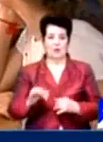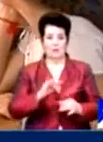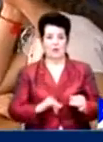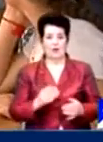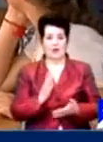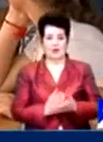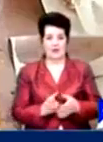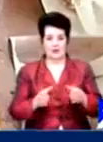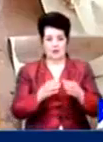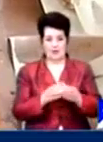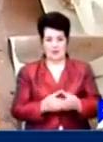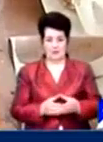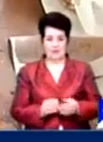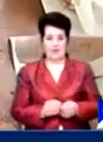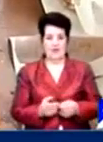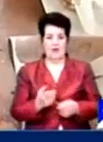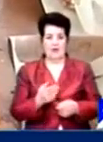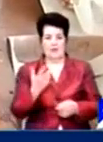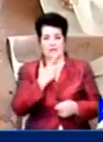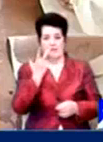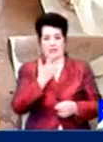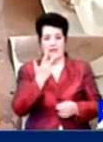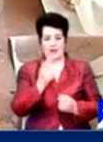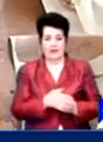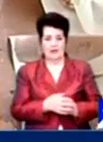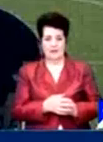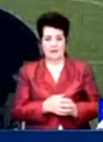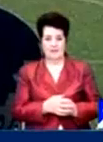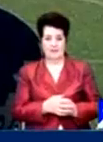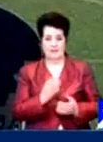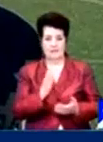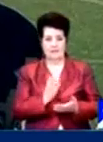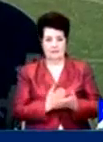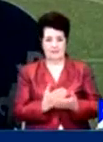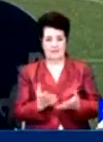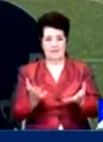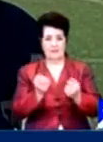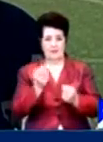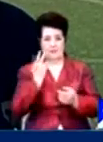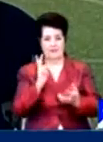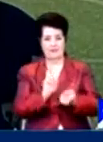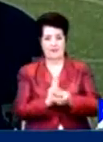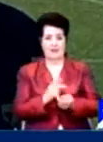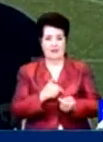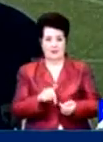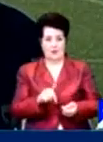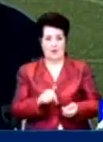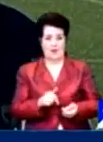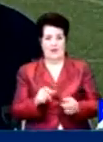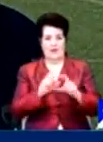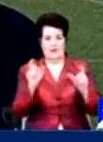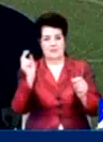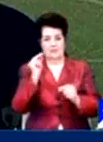cu echipa de engleză care al treilea an sunt prezenți la noi în gimnaziu cu un set